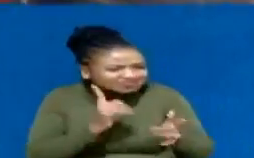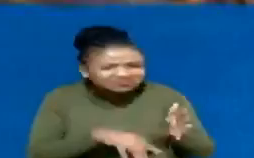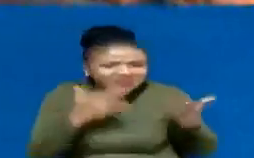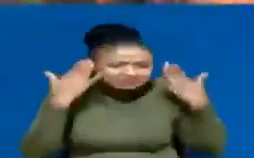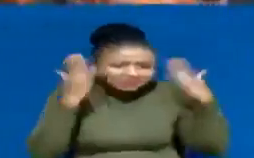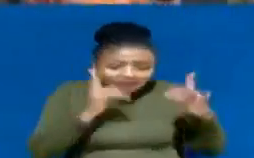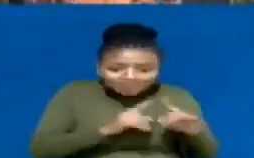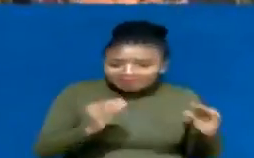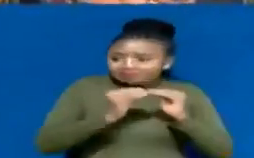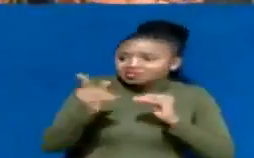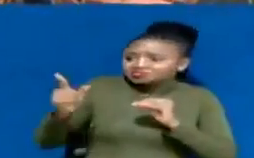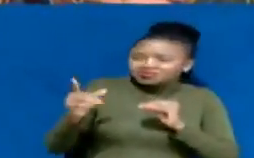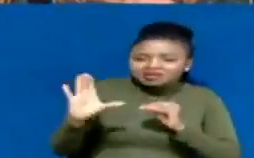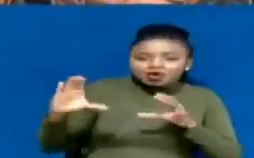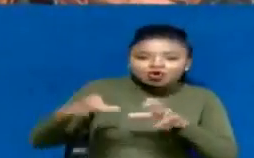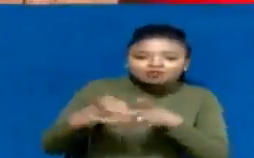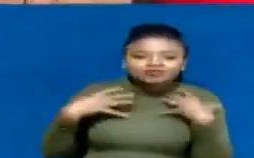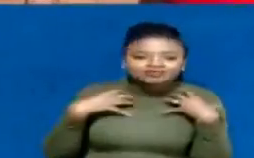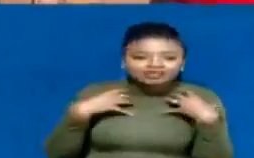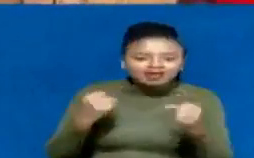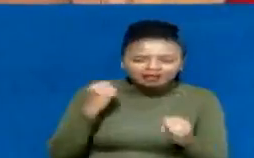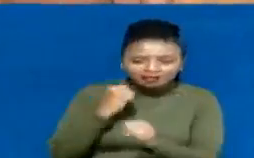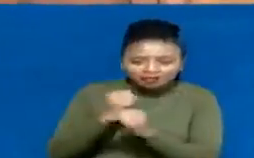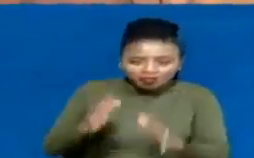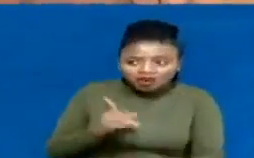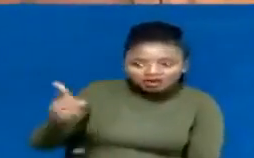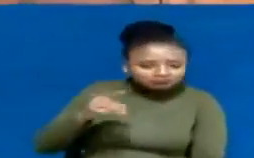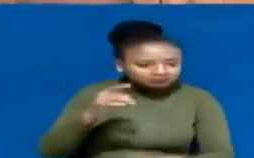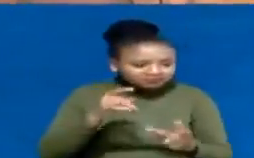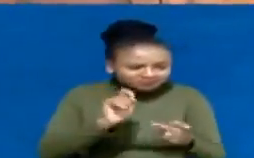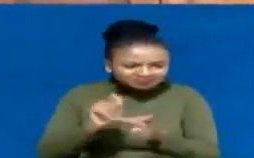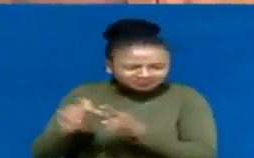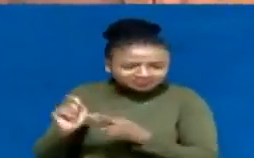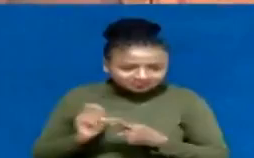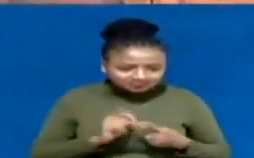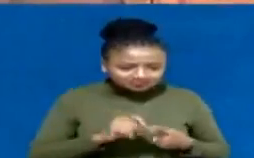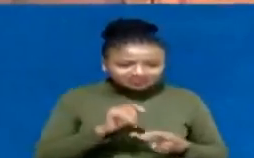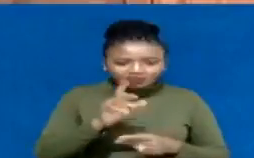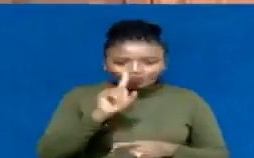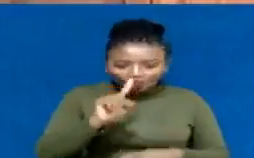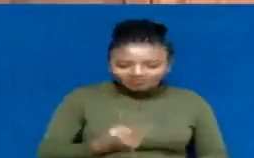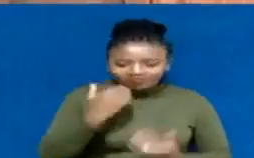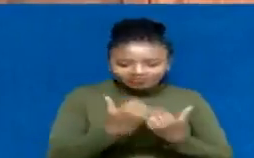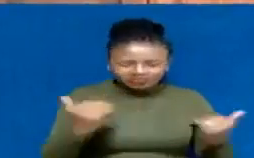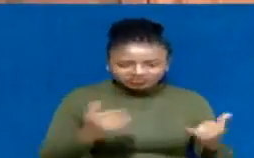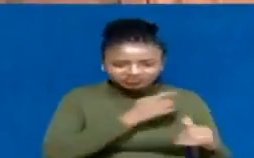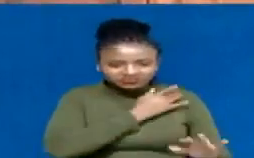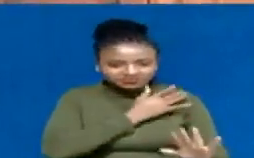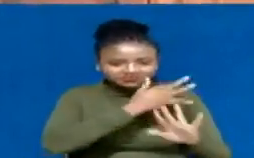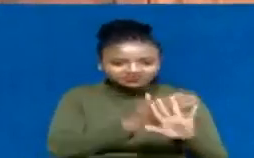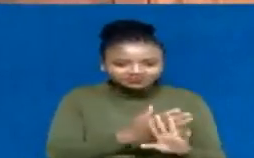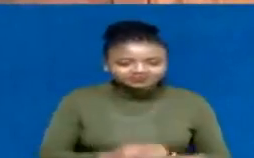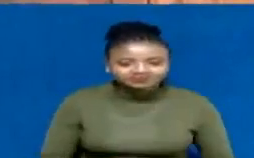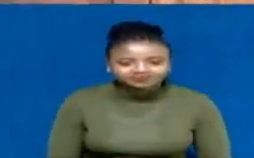came across a community health worker who is part of the team that has so far screened over 1,000 children since their study began